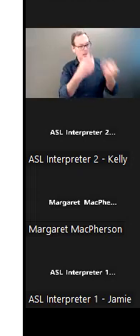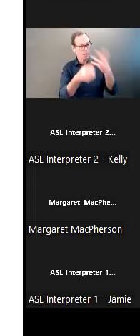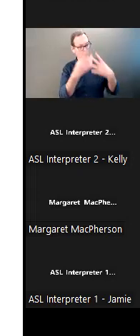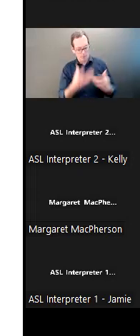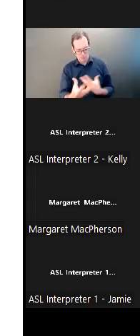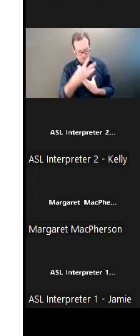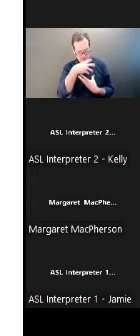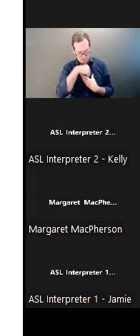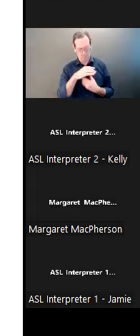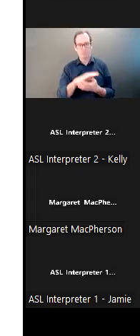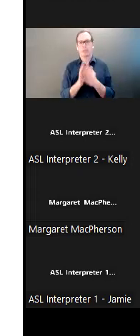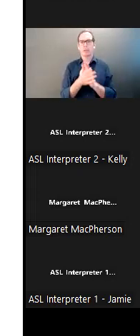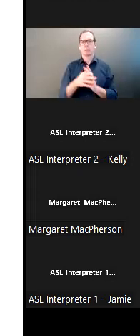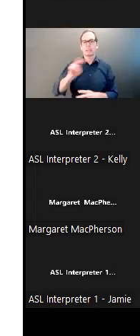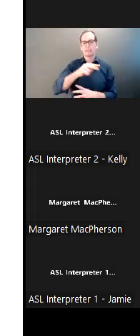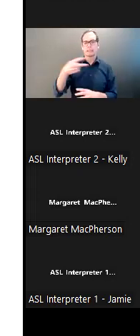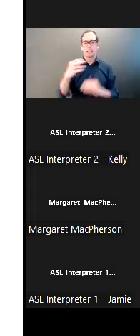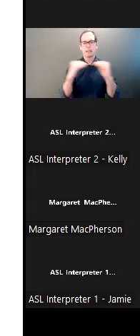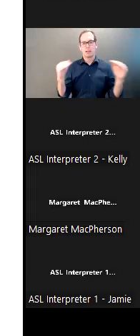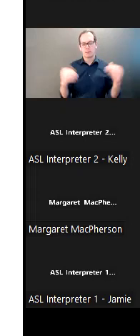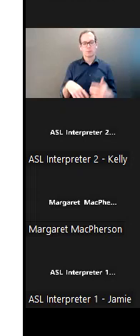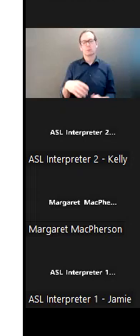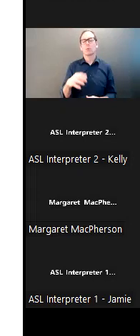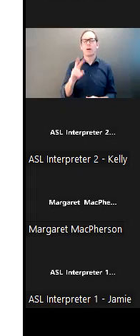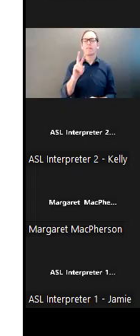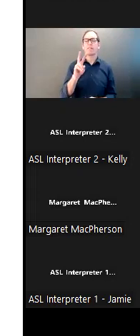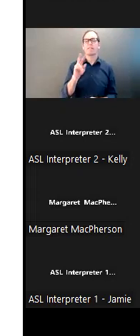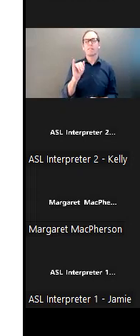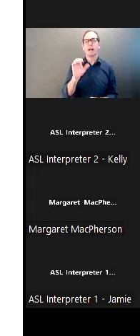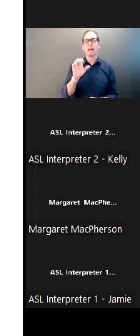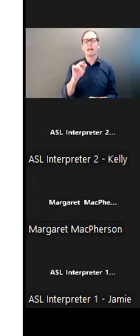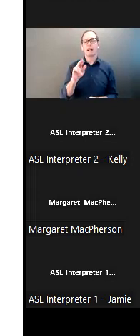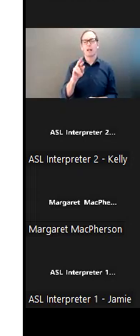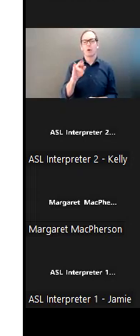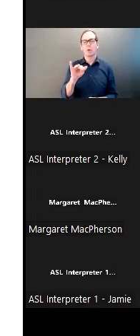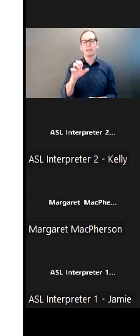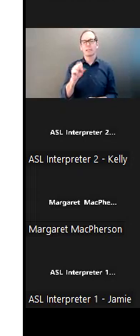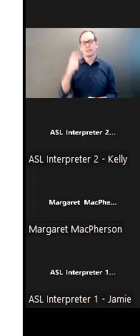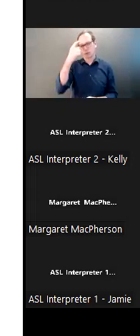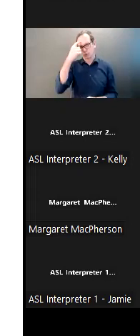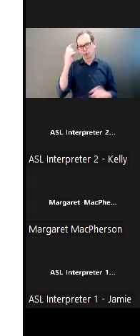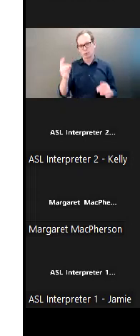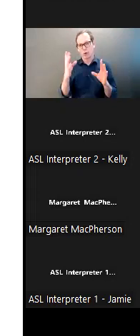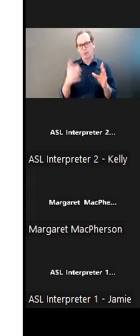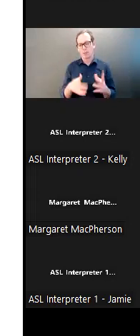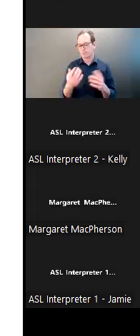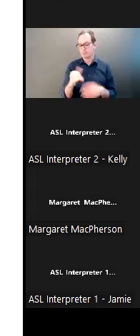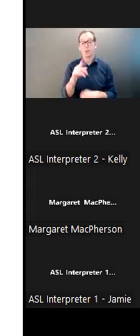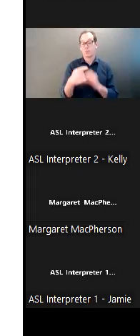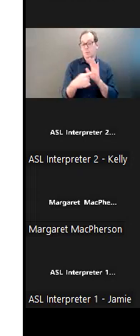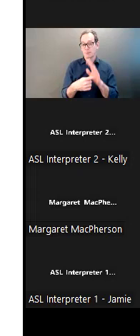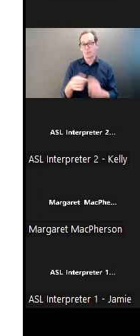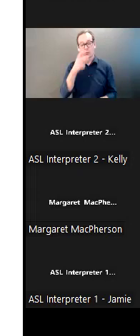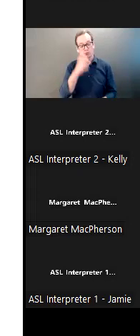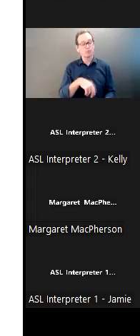of secondary traumatic stress or vicarious trauma. And in this case, you're hearing stories of violence. You're working in